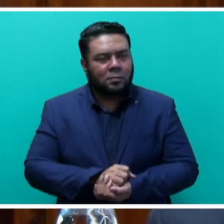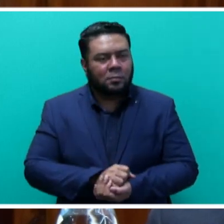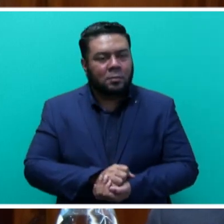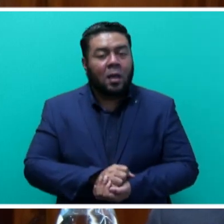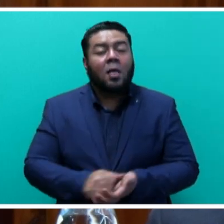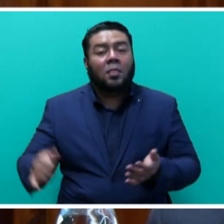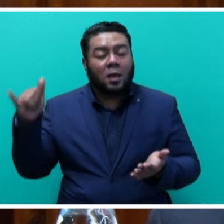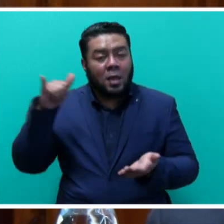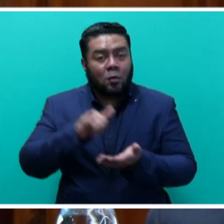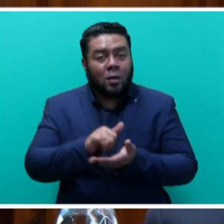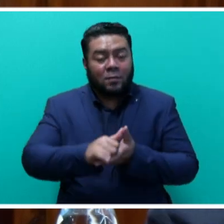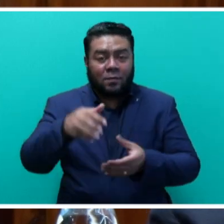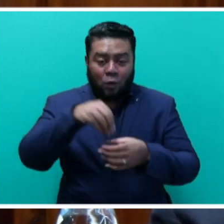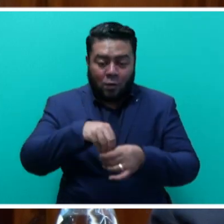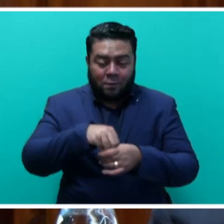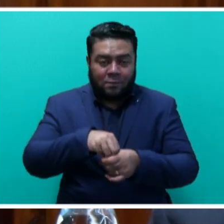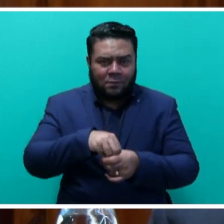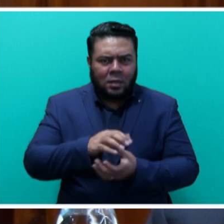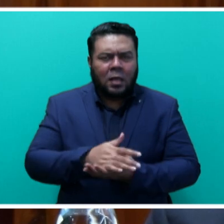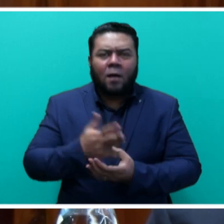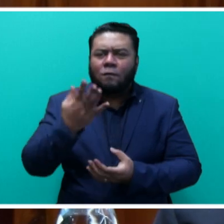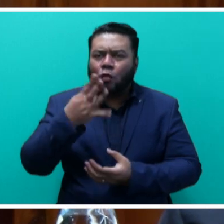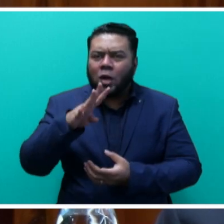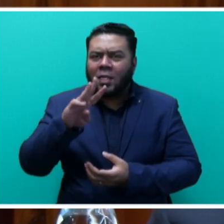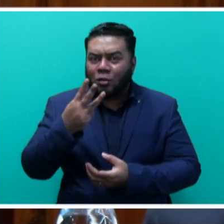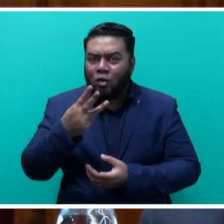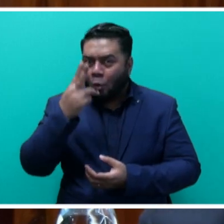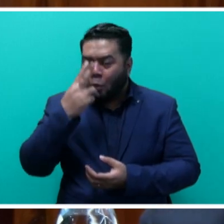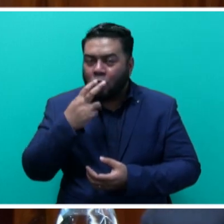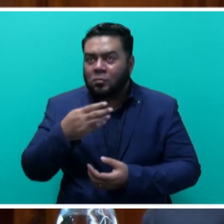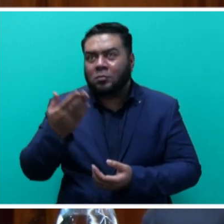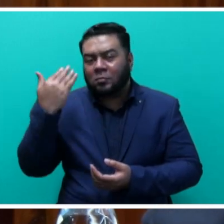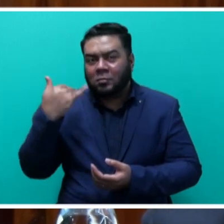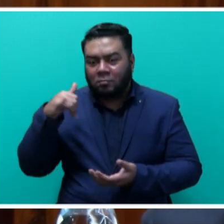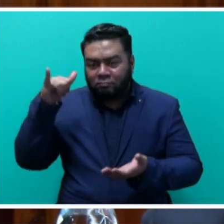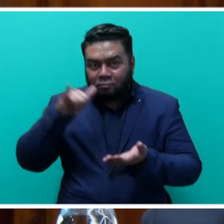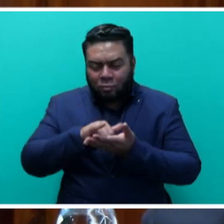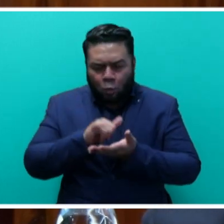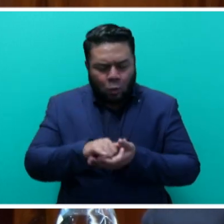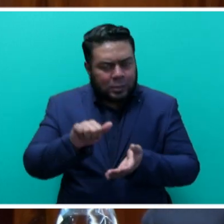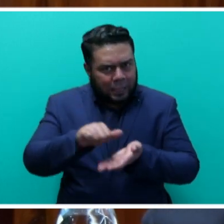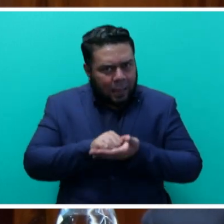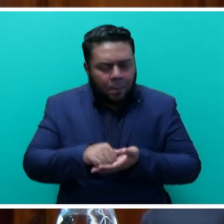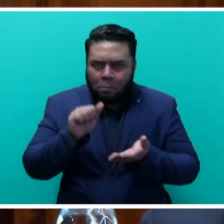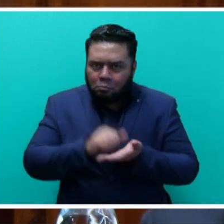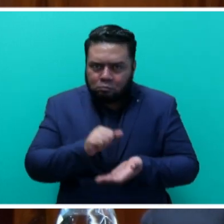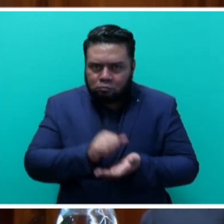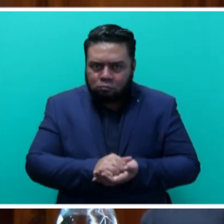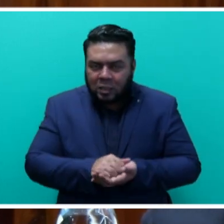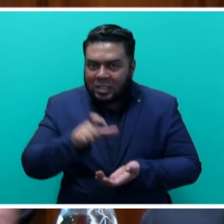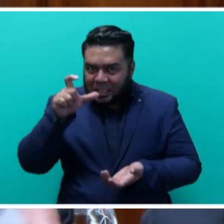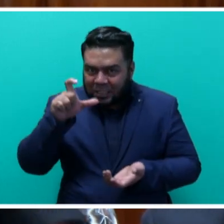The aircraft involved, a 43-year-old model, was maintained diligently by the Civil Aviation Authority